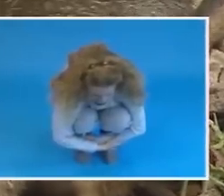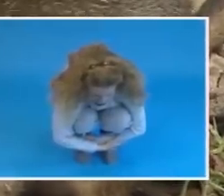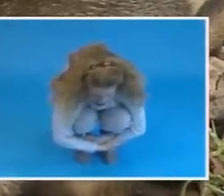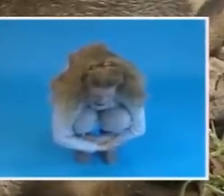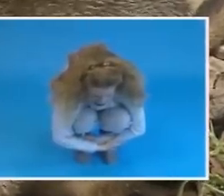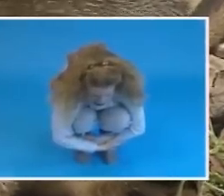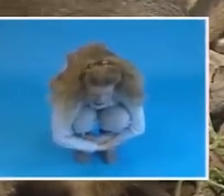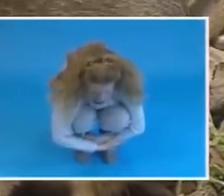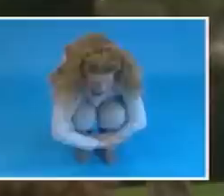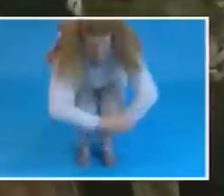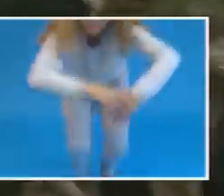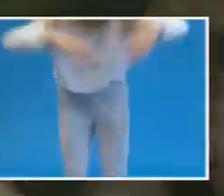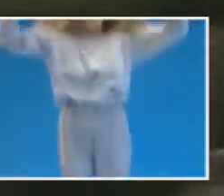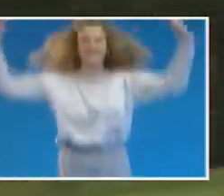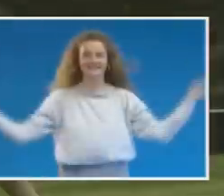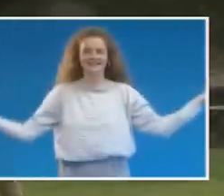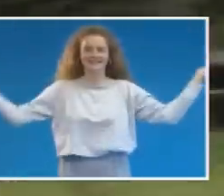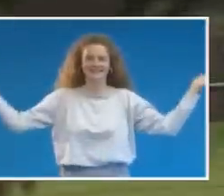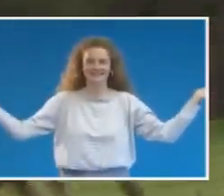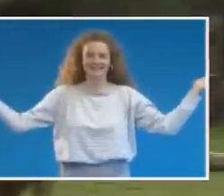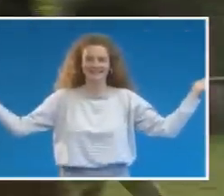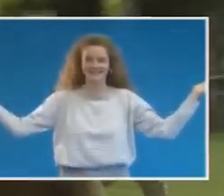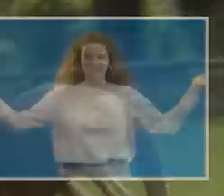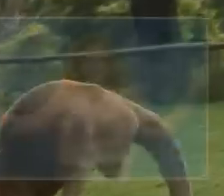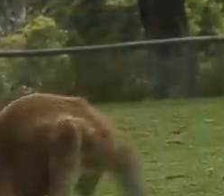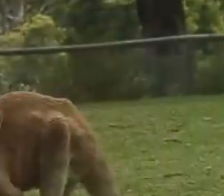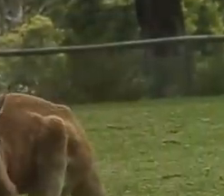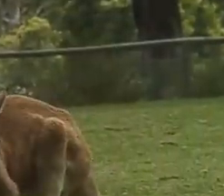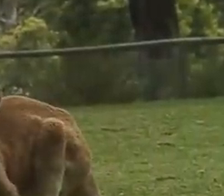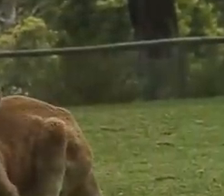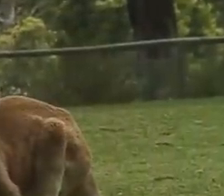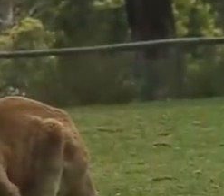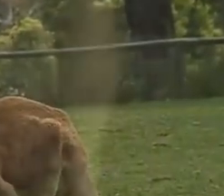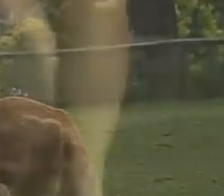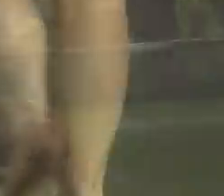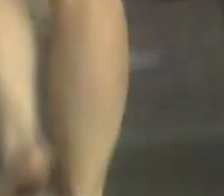ever so still. Will he come out? Yes, he will.